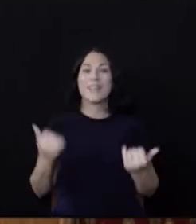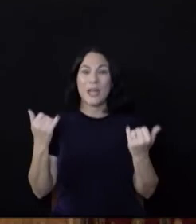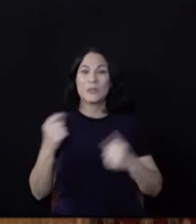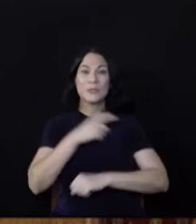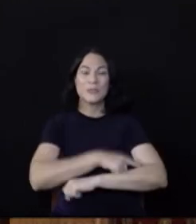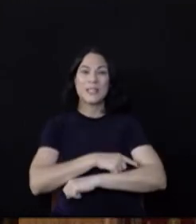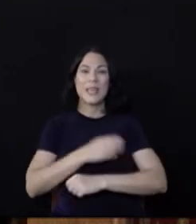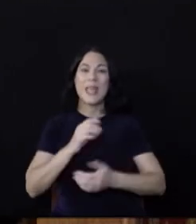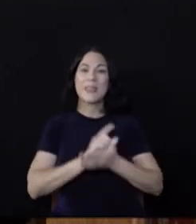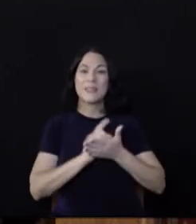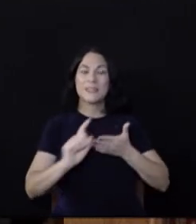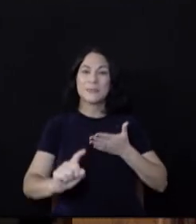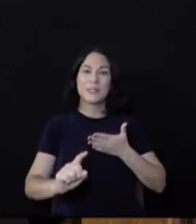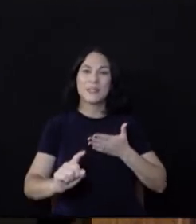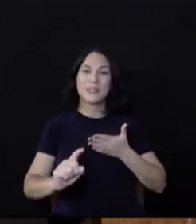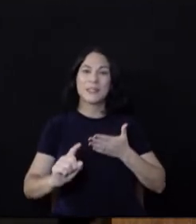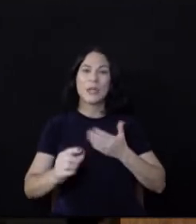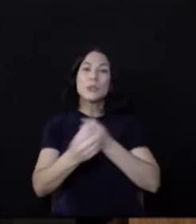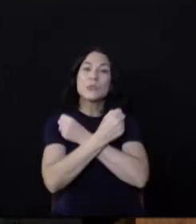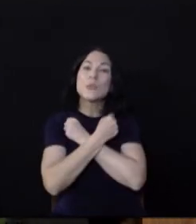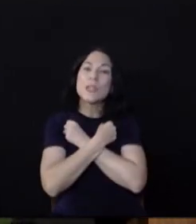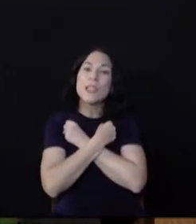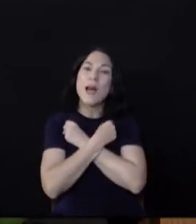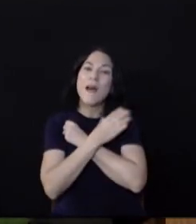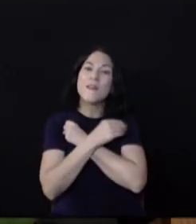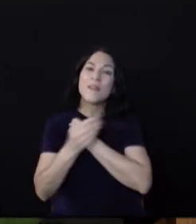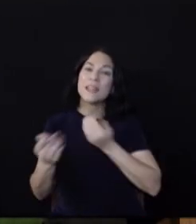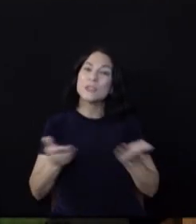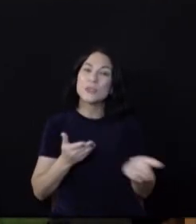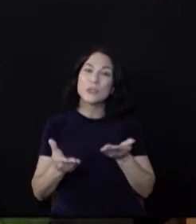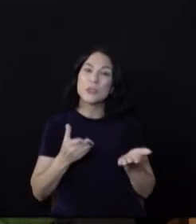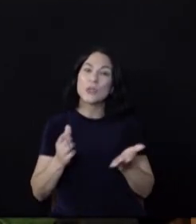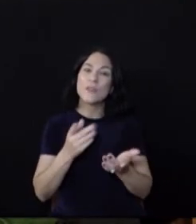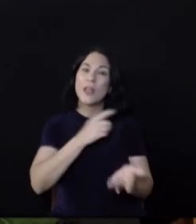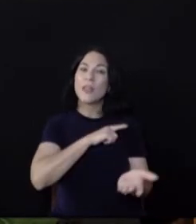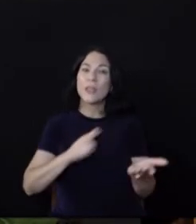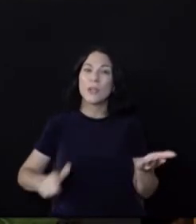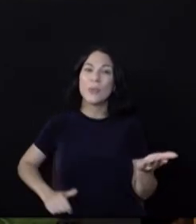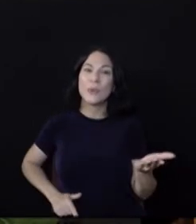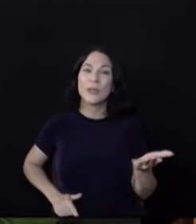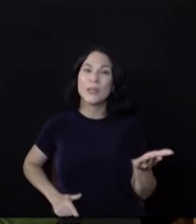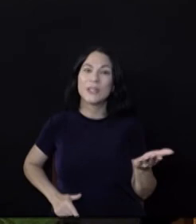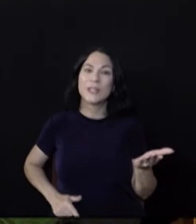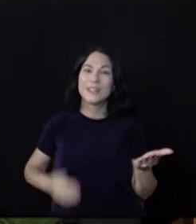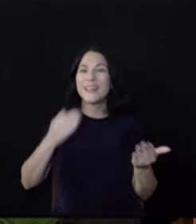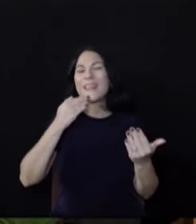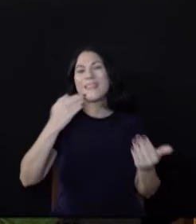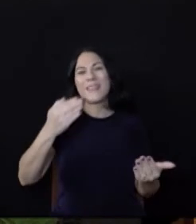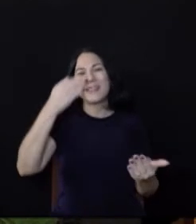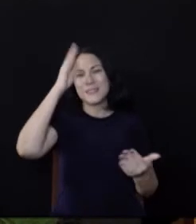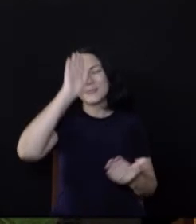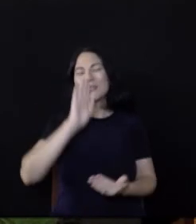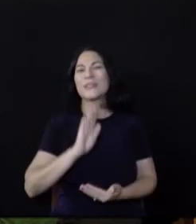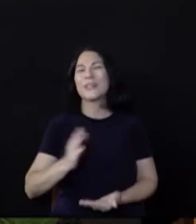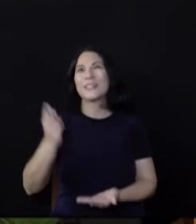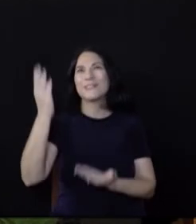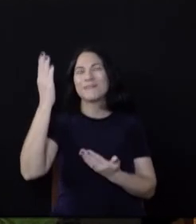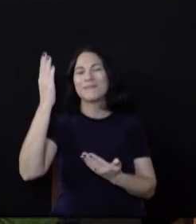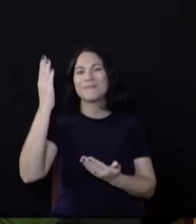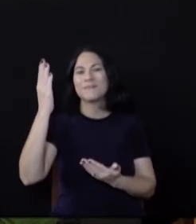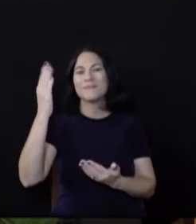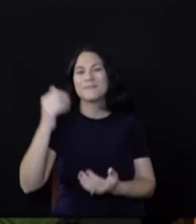and this week to love and serve the Lord. Thanks be to God.